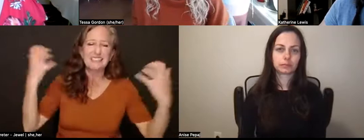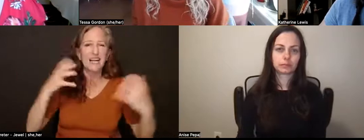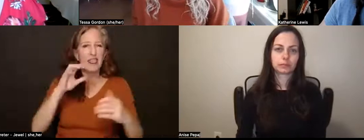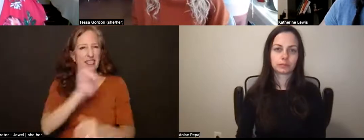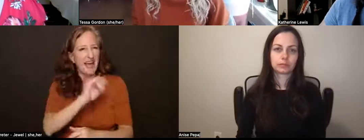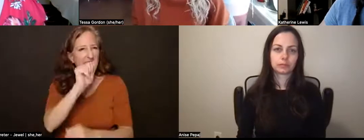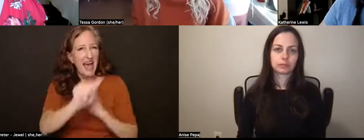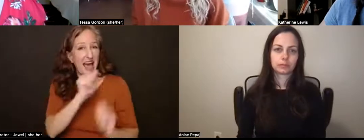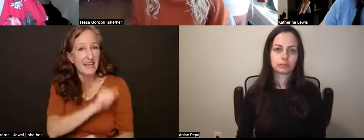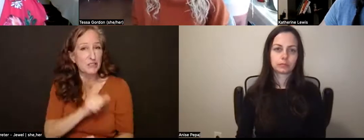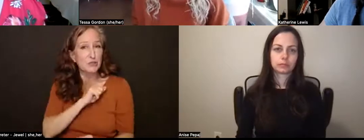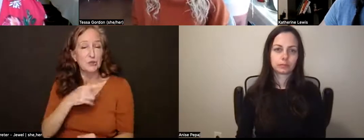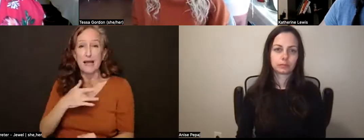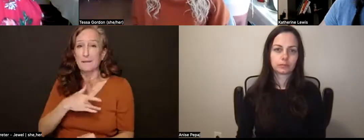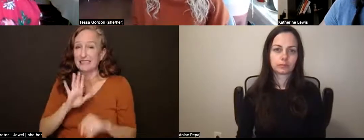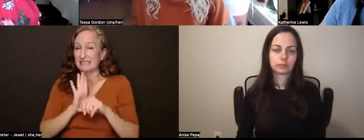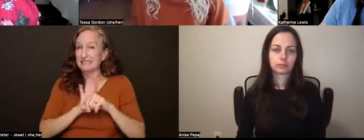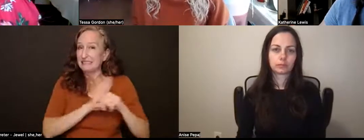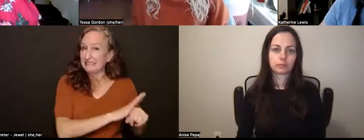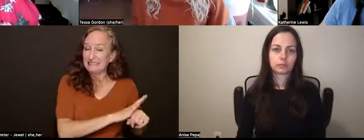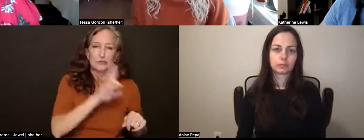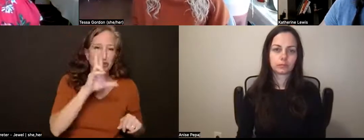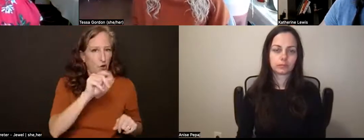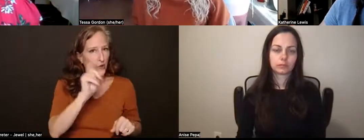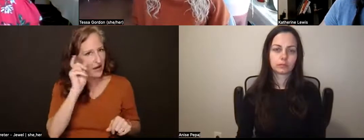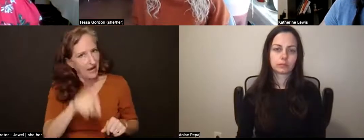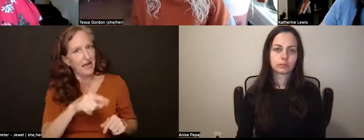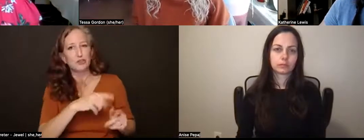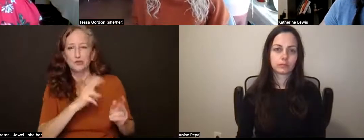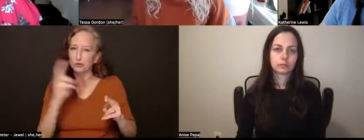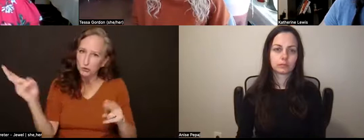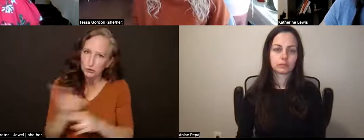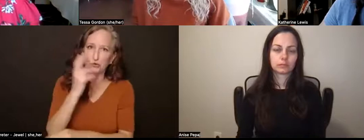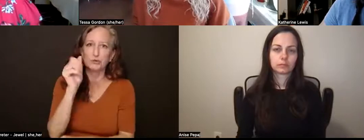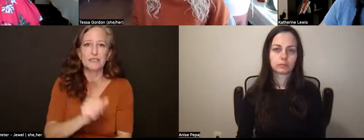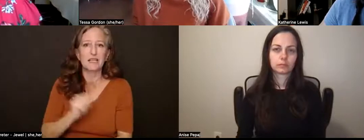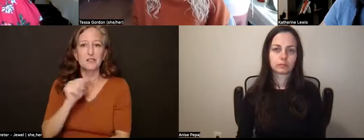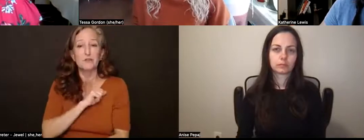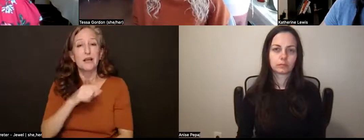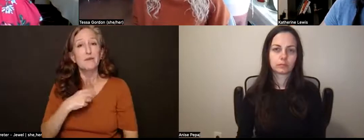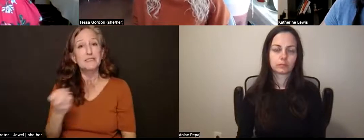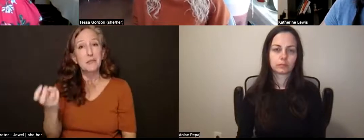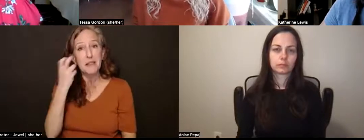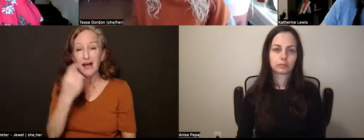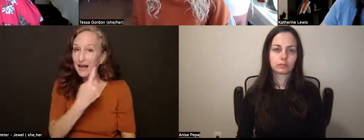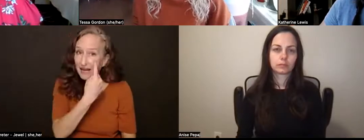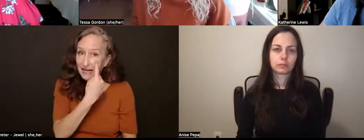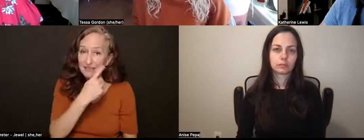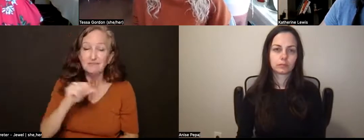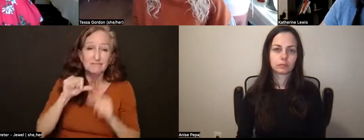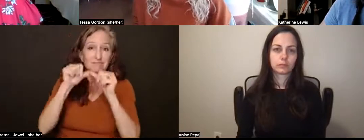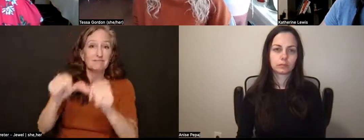attitude in those medical offices when people were turning me away. I was blind in my left eye for 5